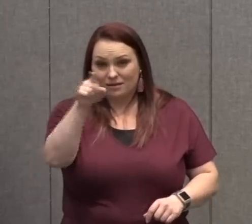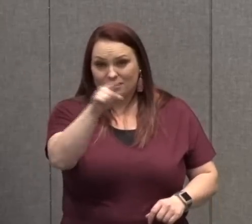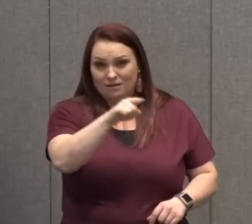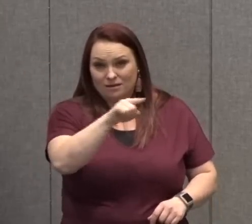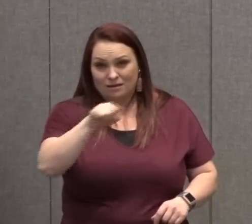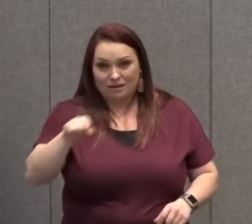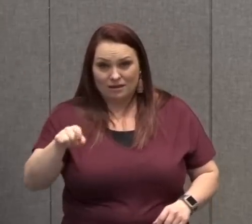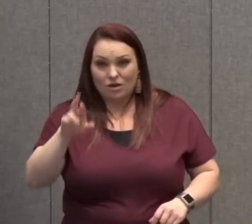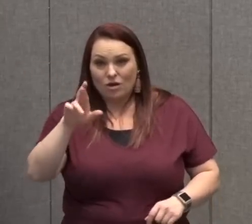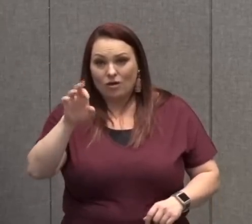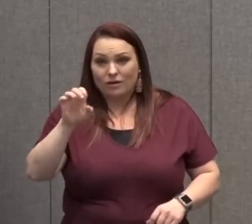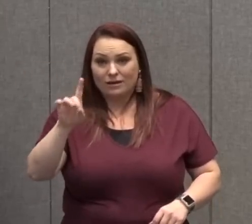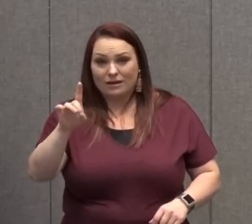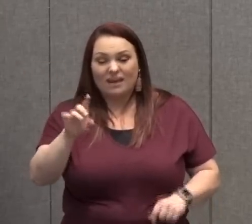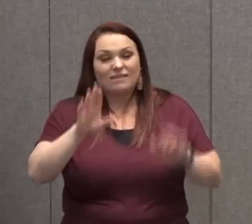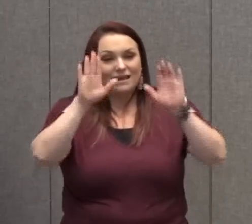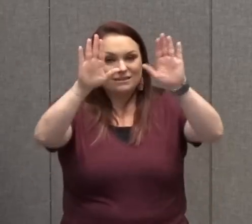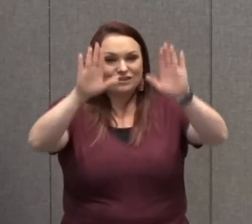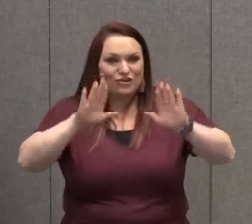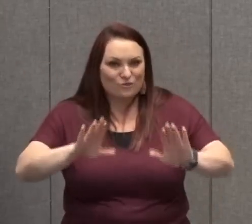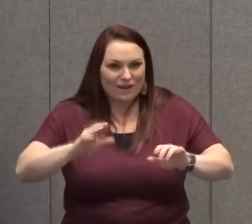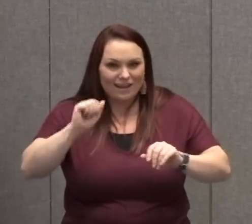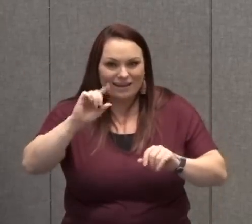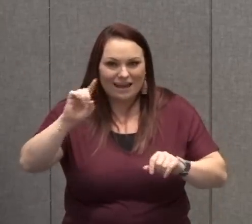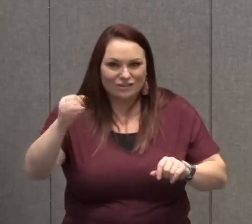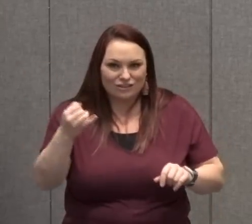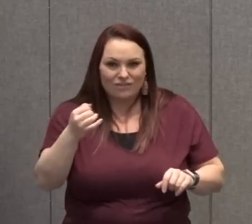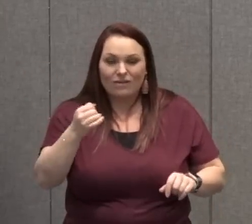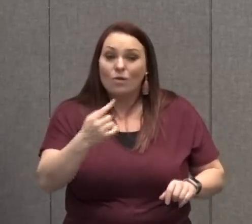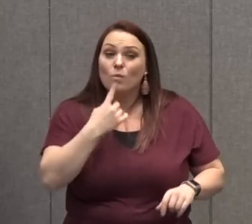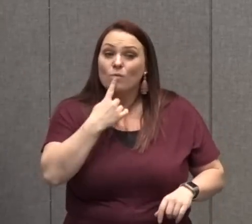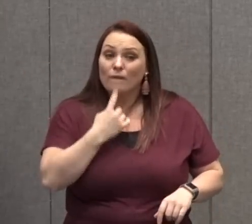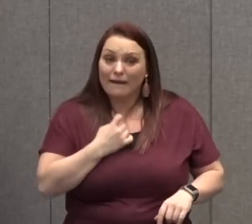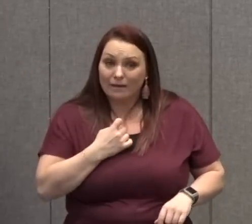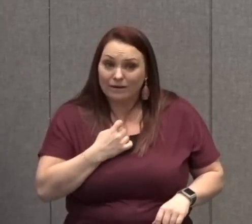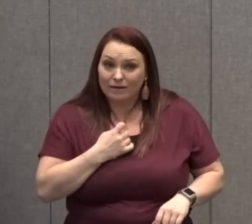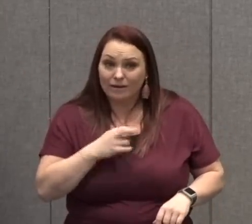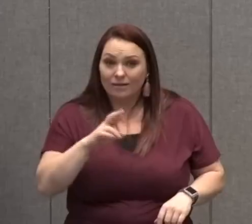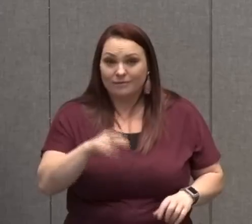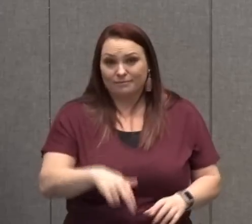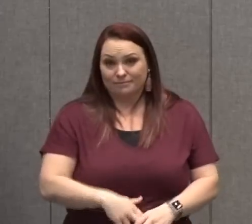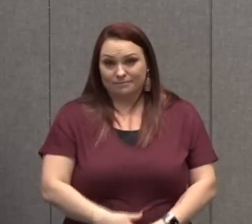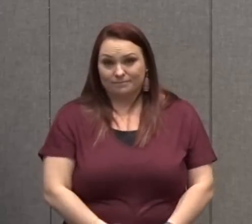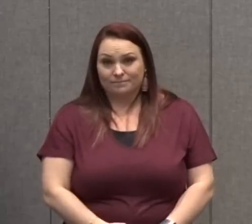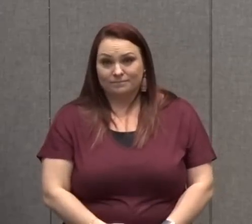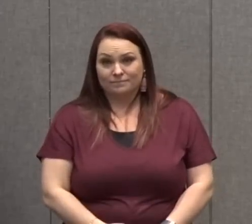red and that is a great adjective so I will write red